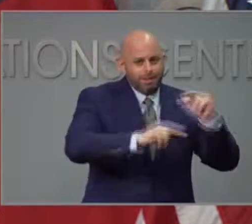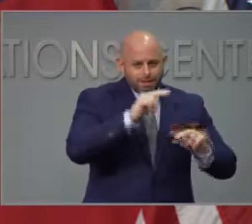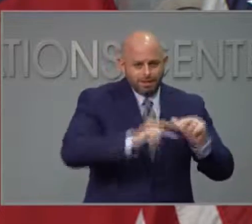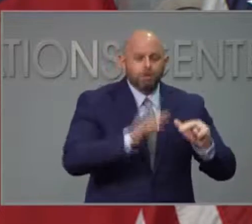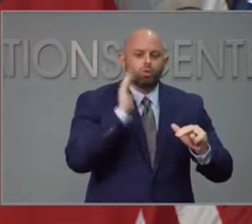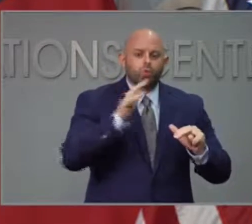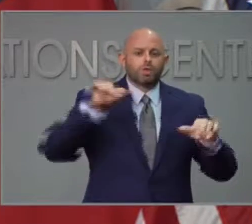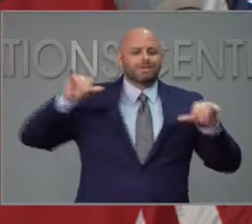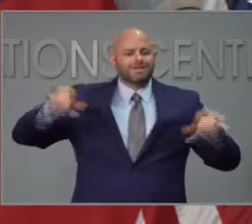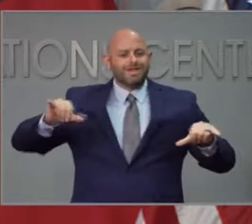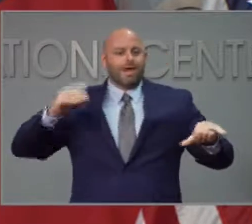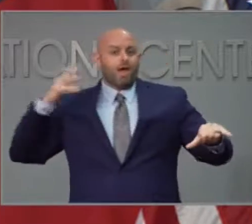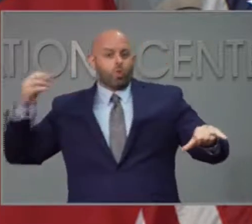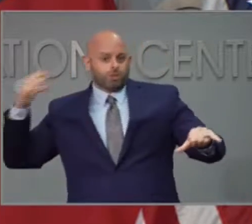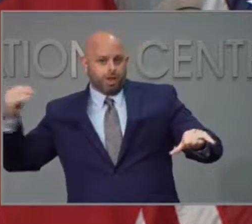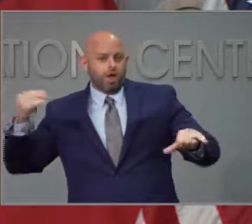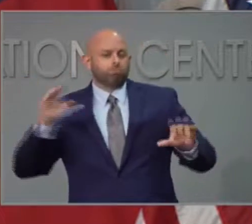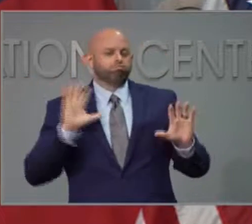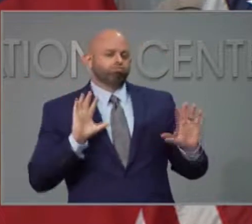for this election.